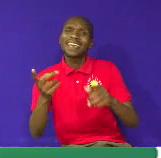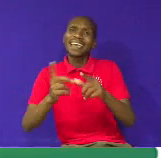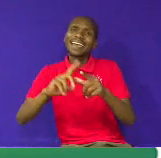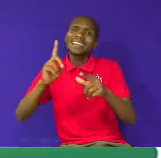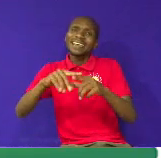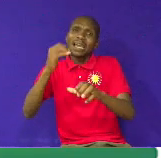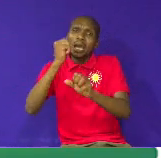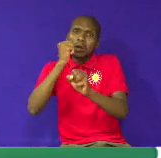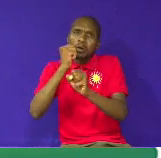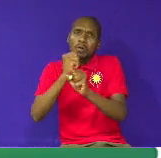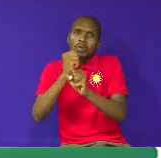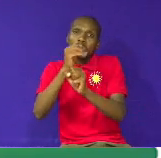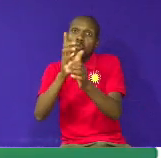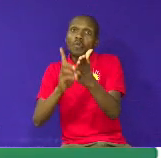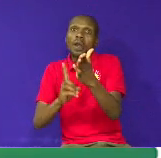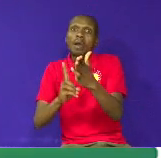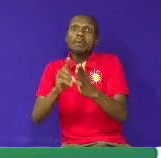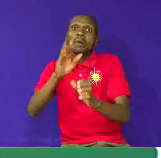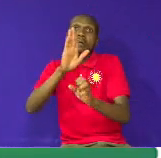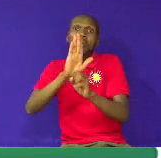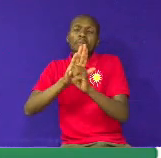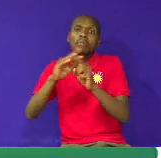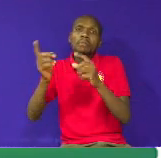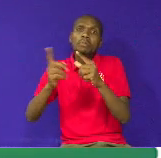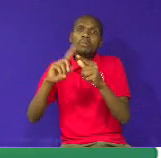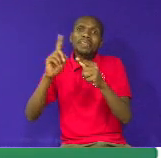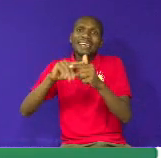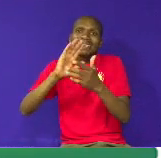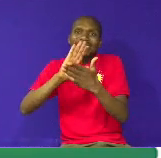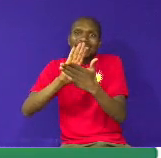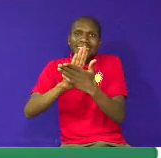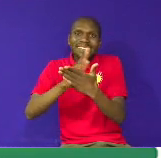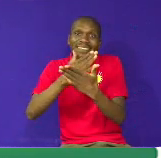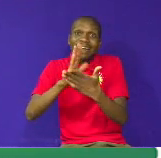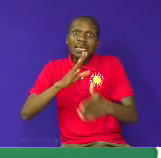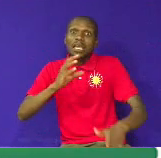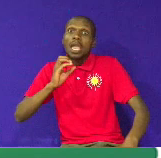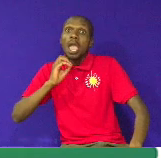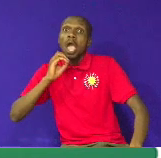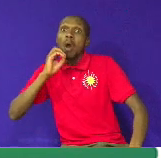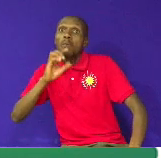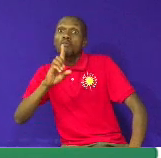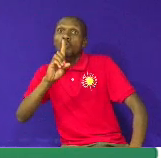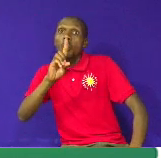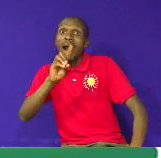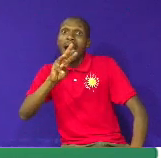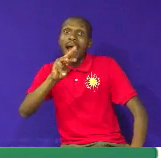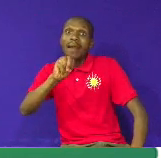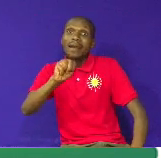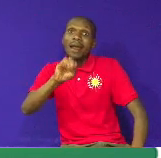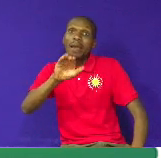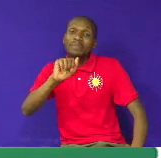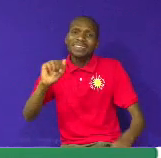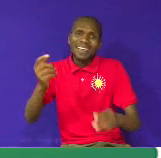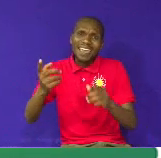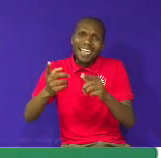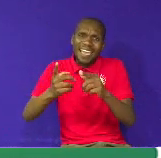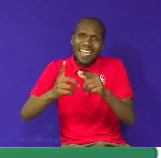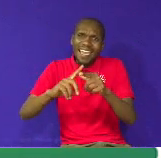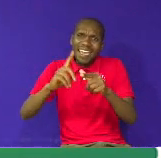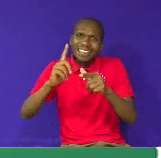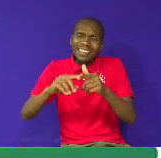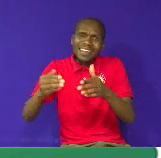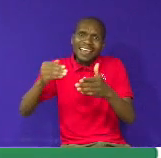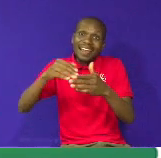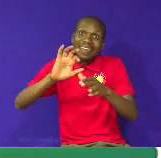ama gendro ni gaya kwa na ya kuruwa ase nkayomo MC ayomo ase bunge ya South Mugrango